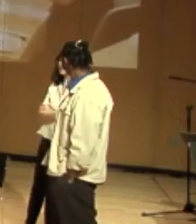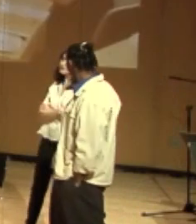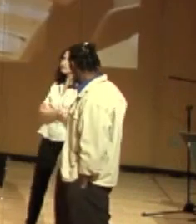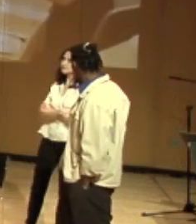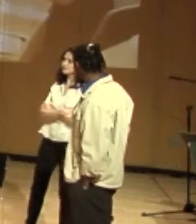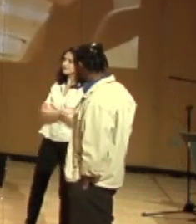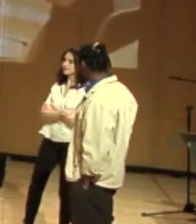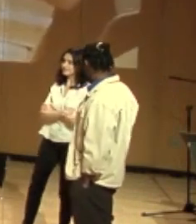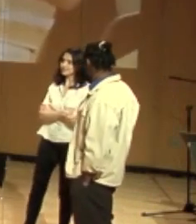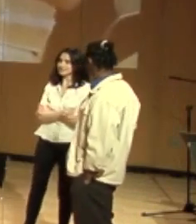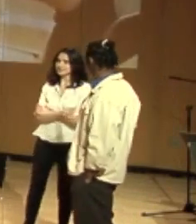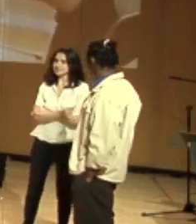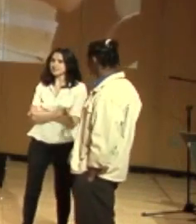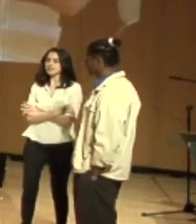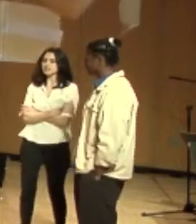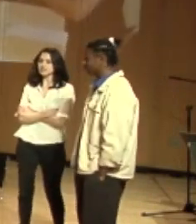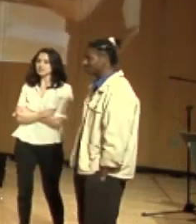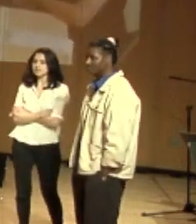and then